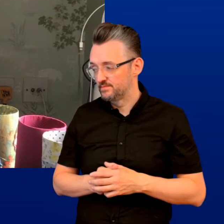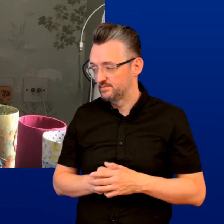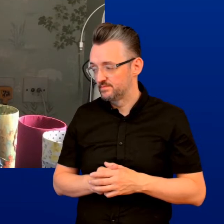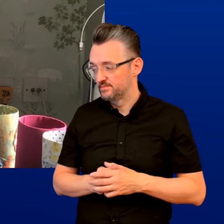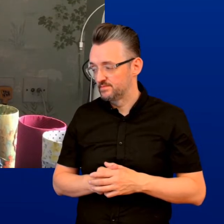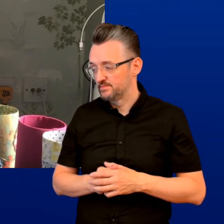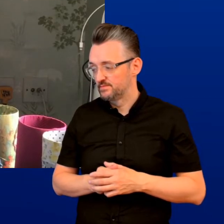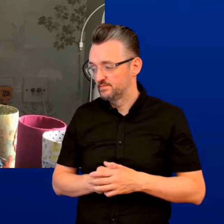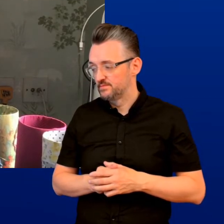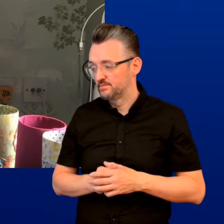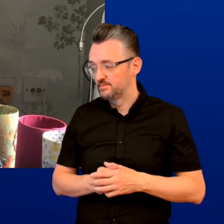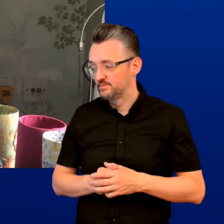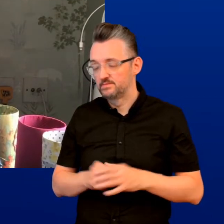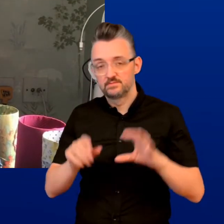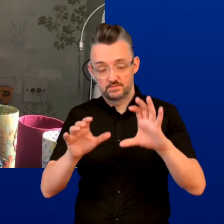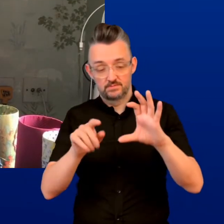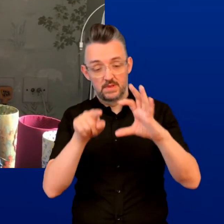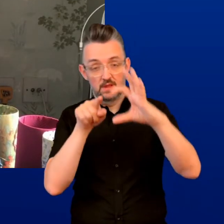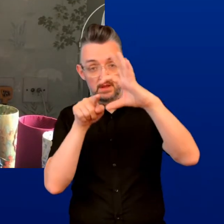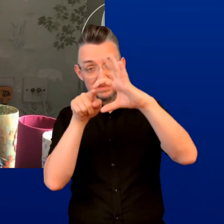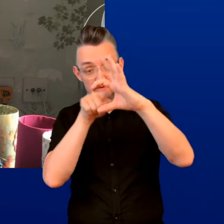And just do around the edge